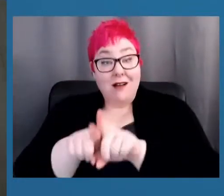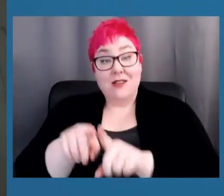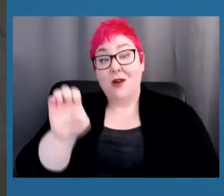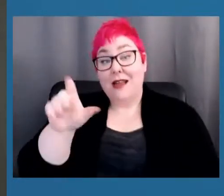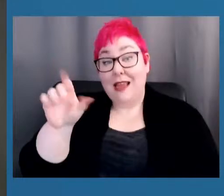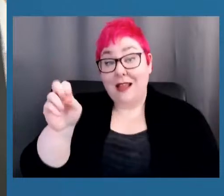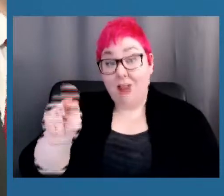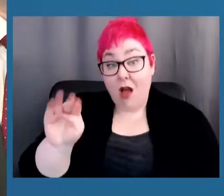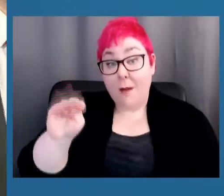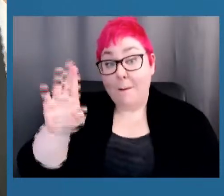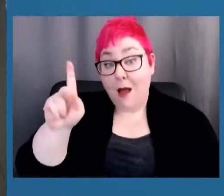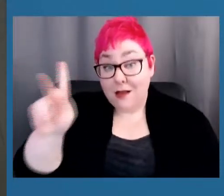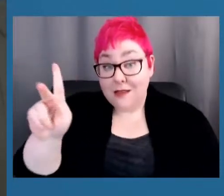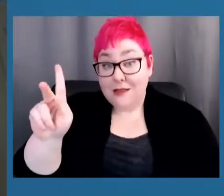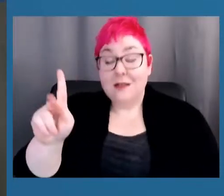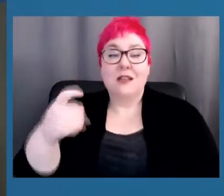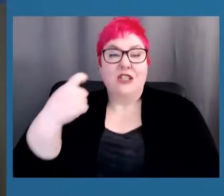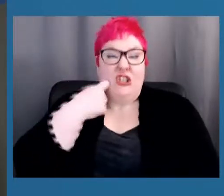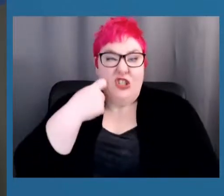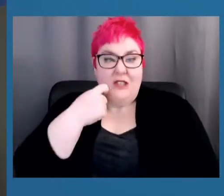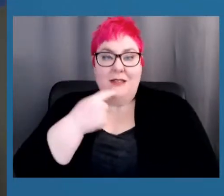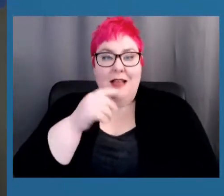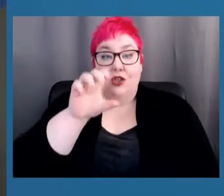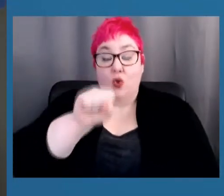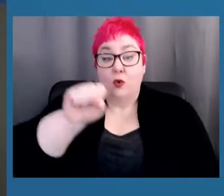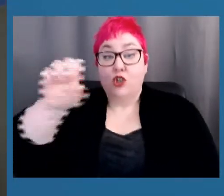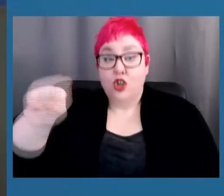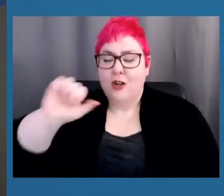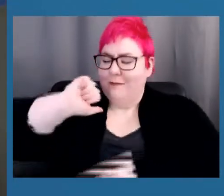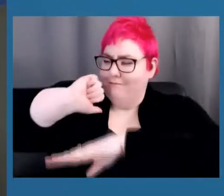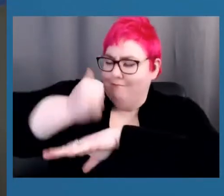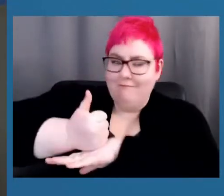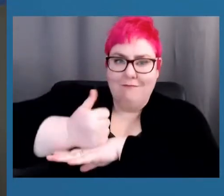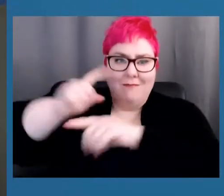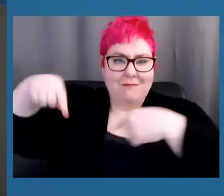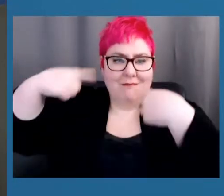called Social Security, which has been in place since the Depression,